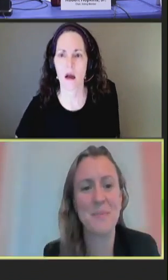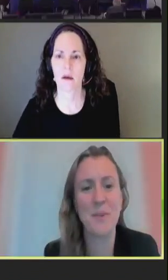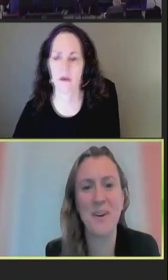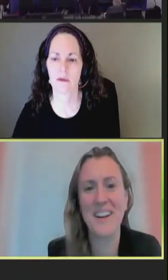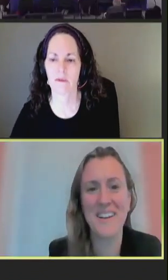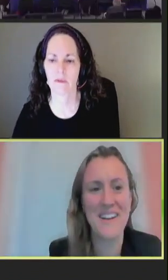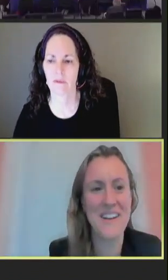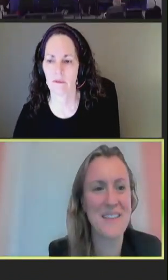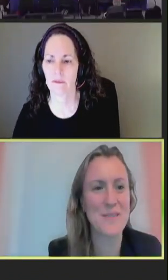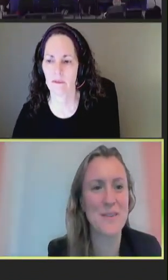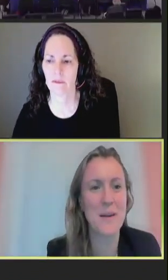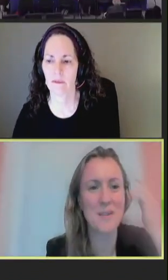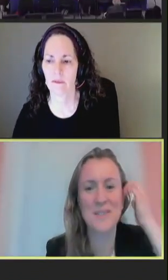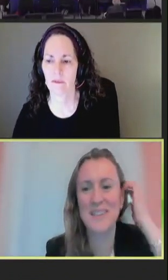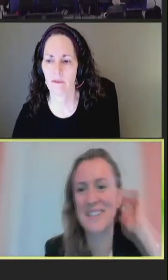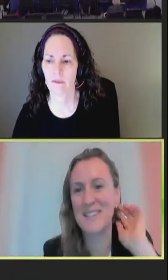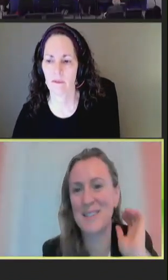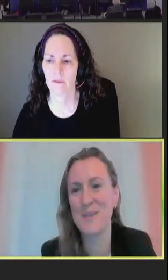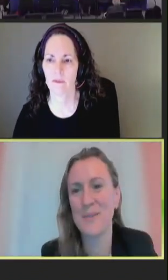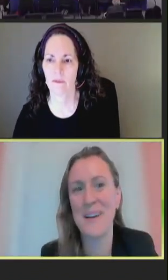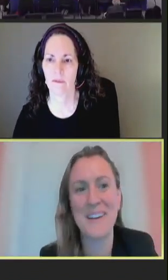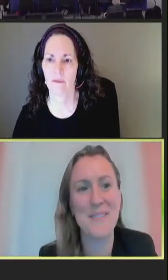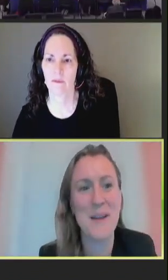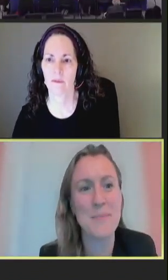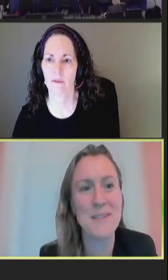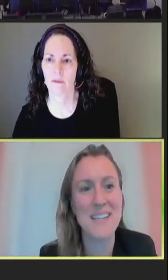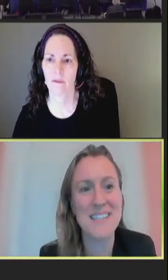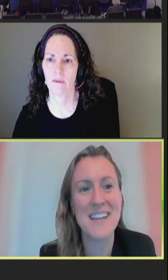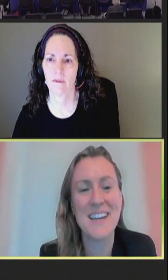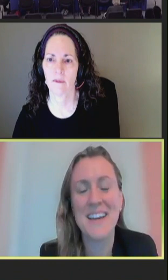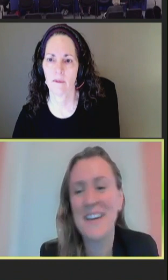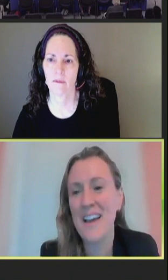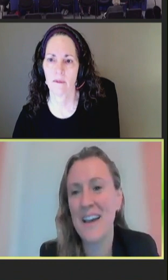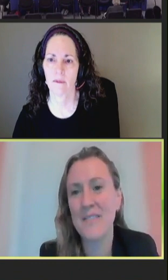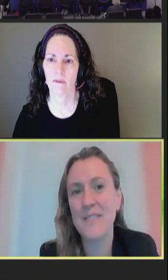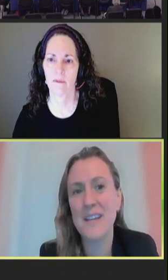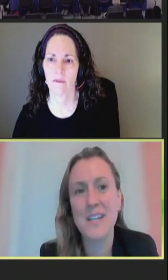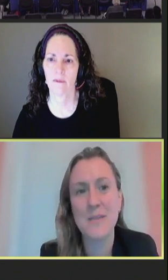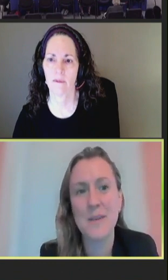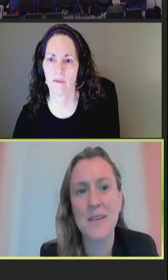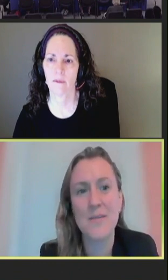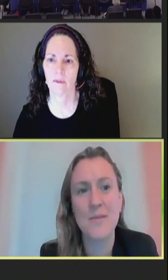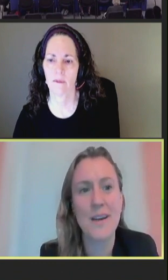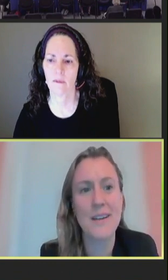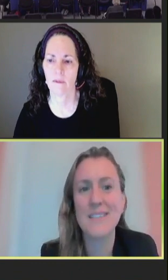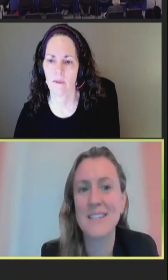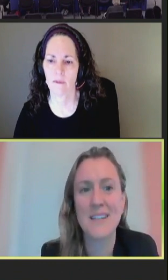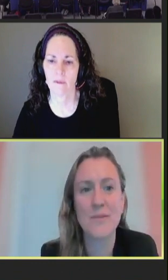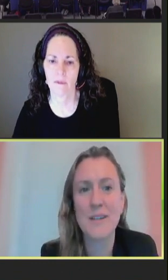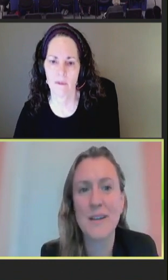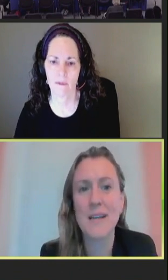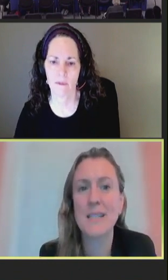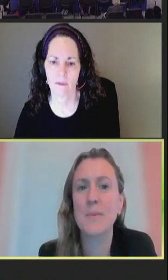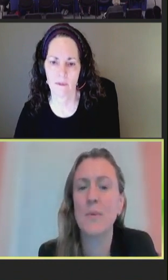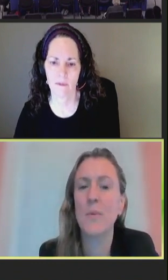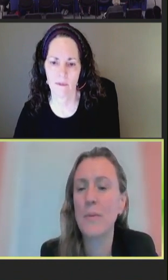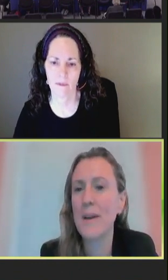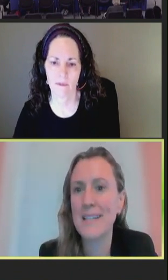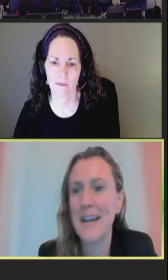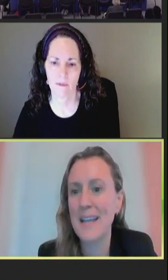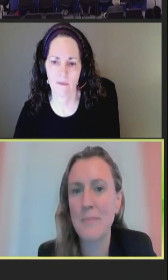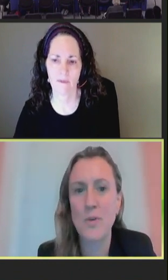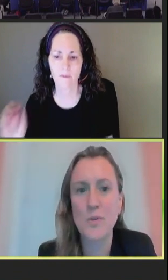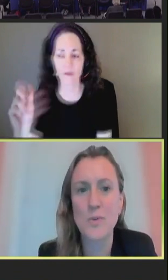Good morning. Thanks for the opportunity to give an update. VHA submitted detailed written updates, but what we